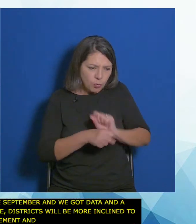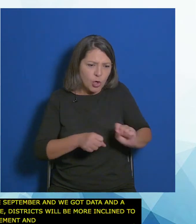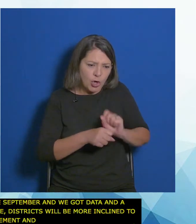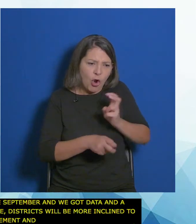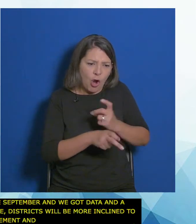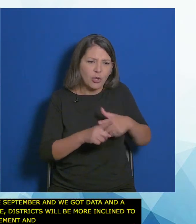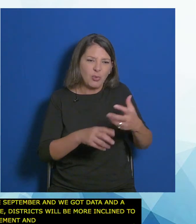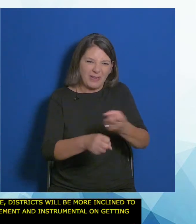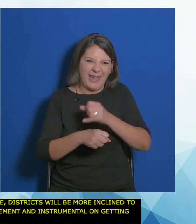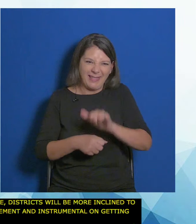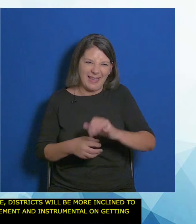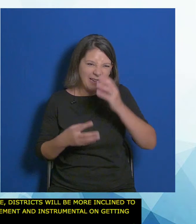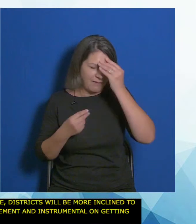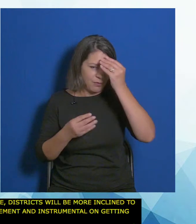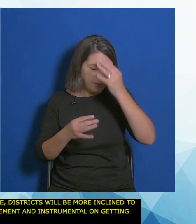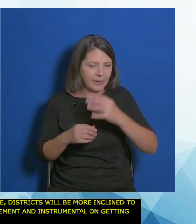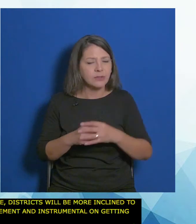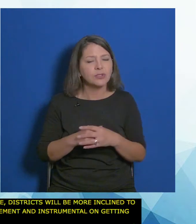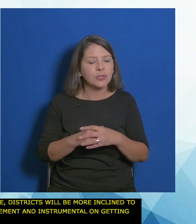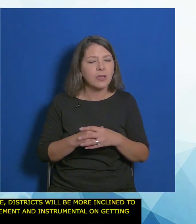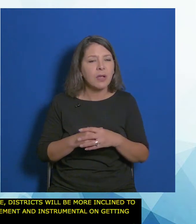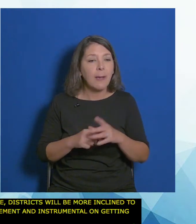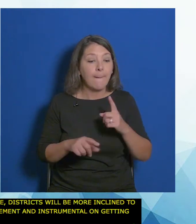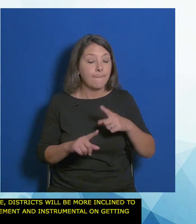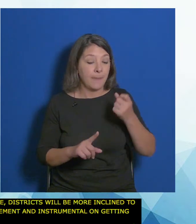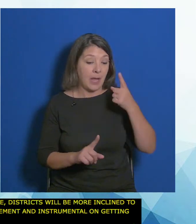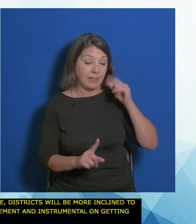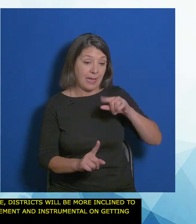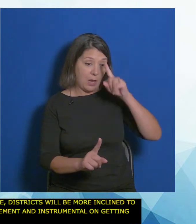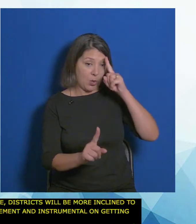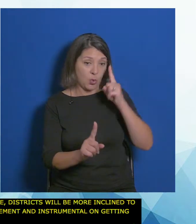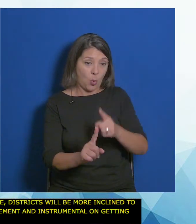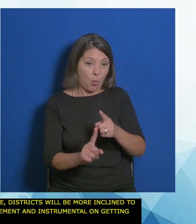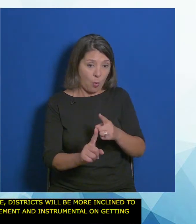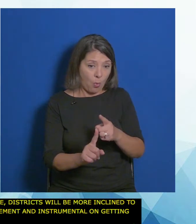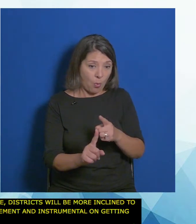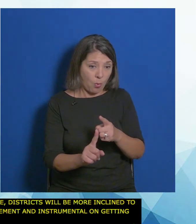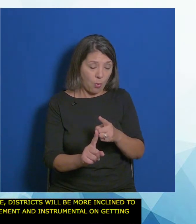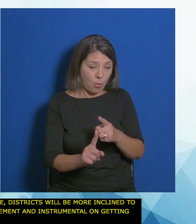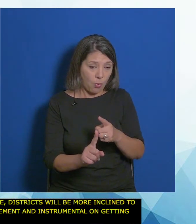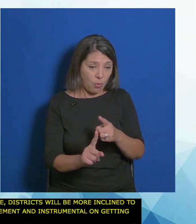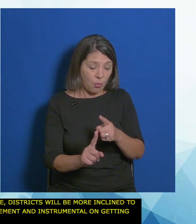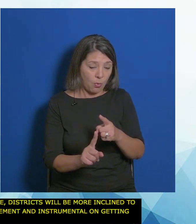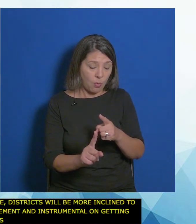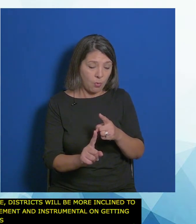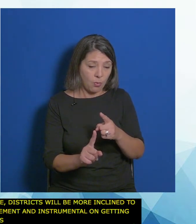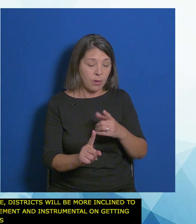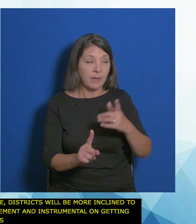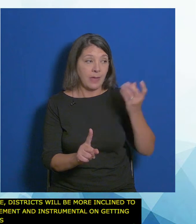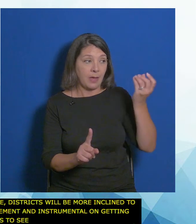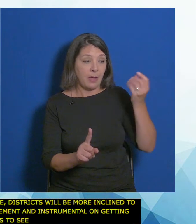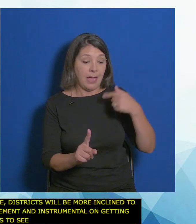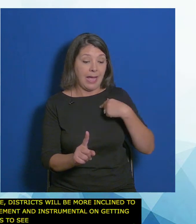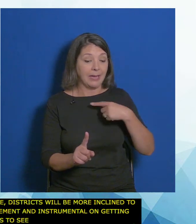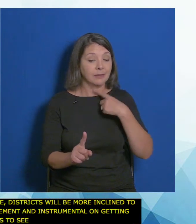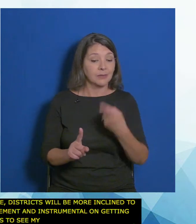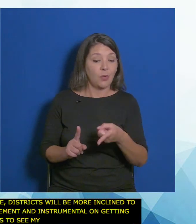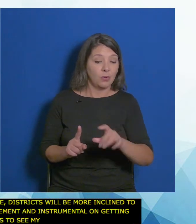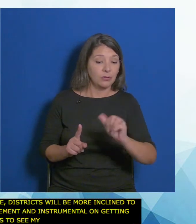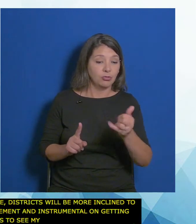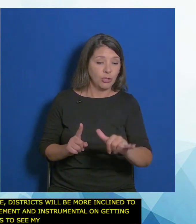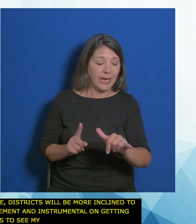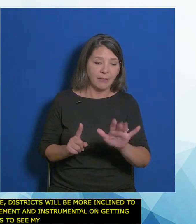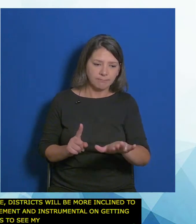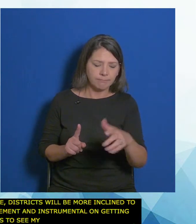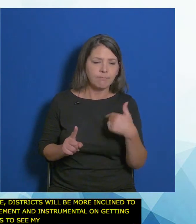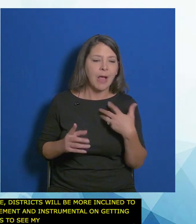lot of work has been done. The goal was to see, my directive I gave to Jay is, let's make